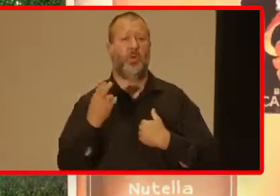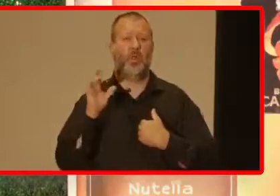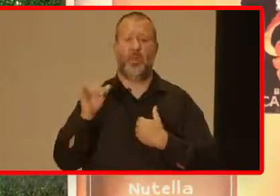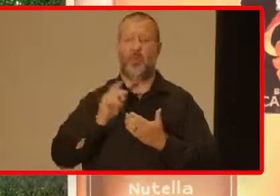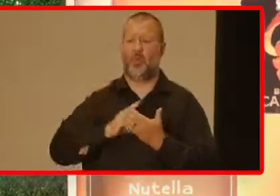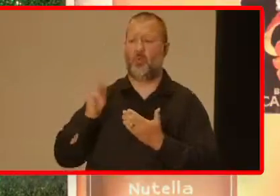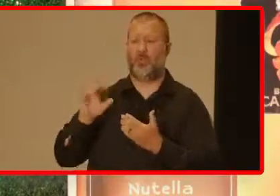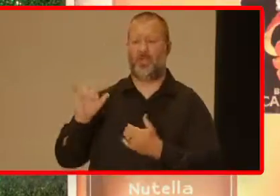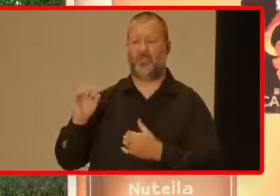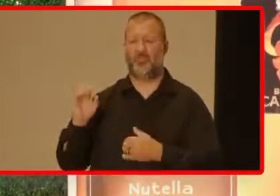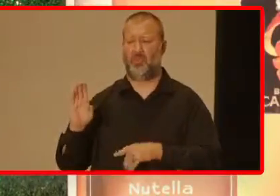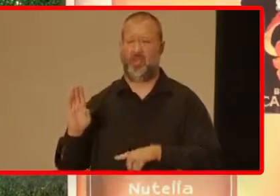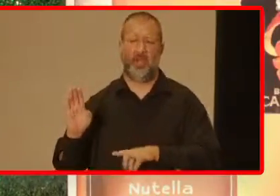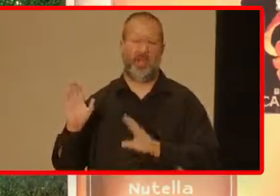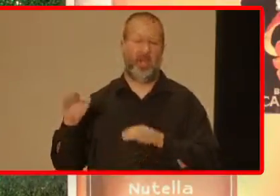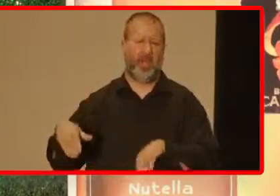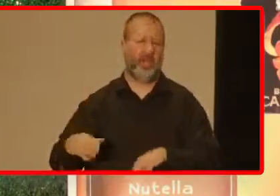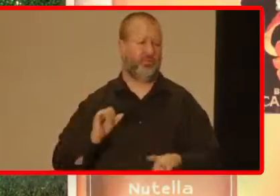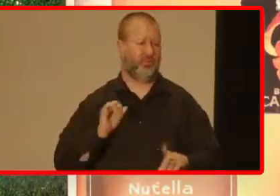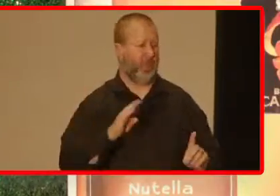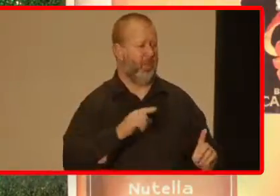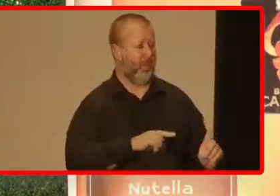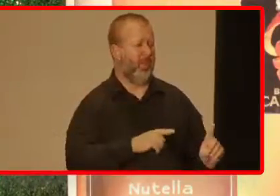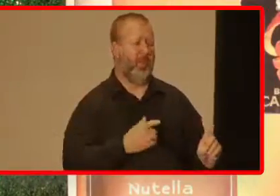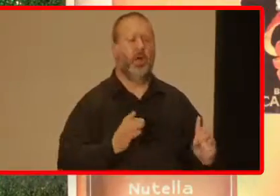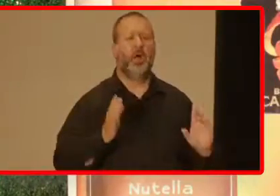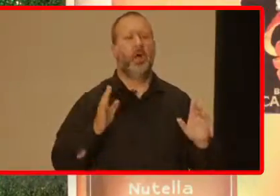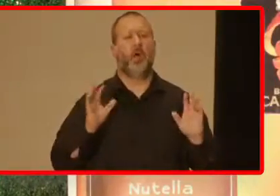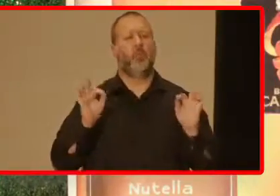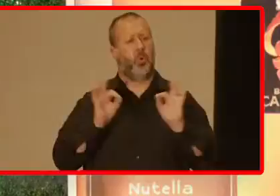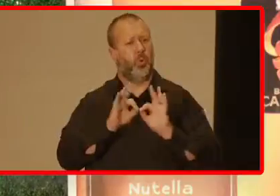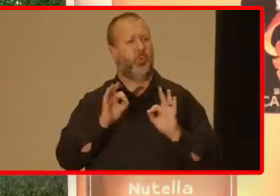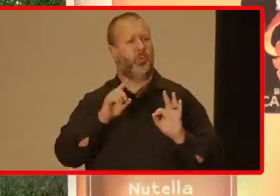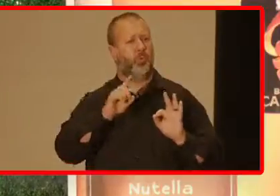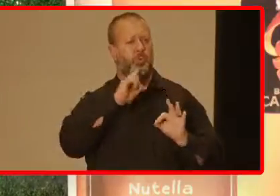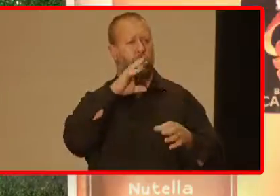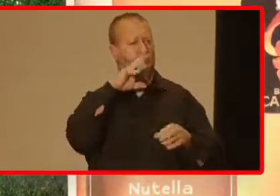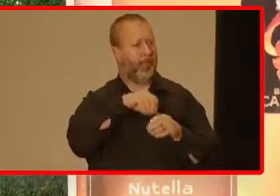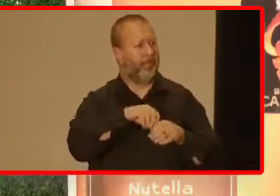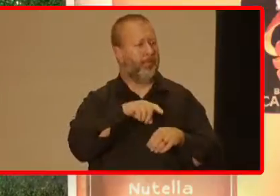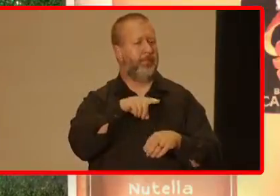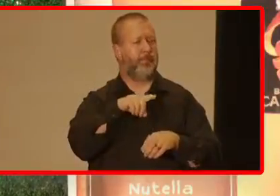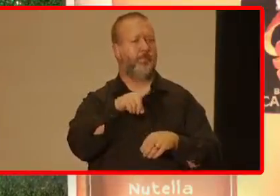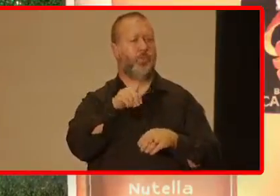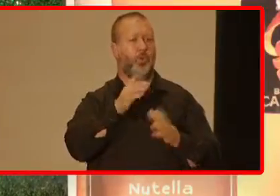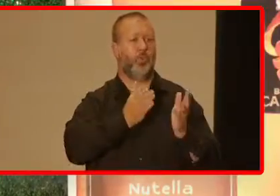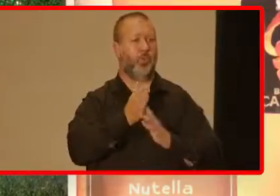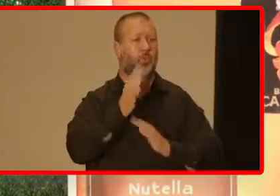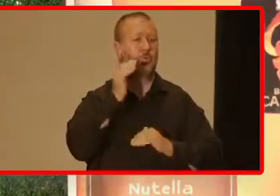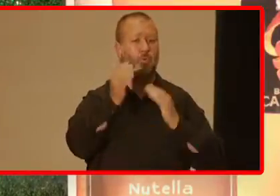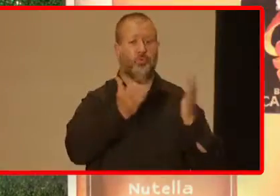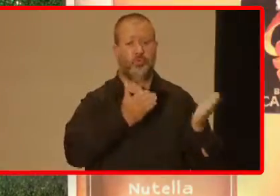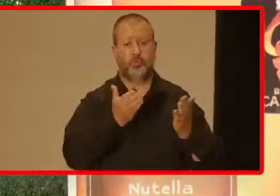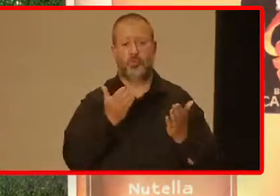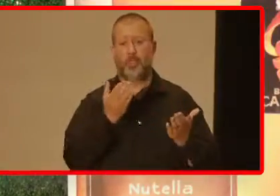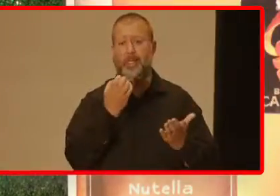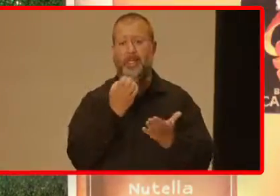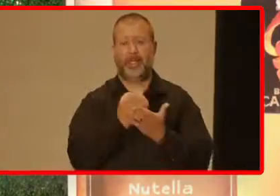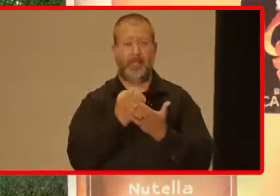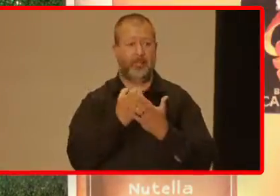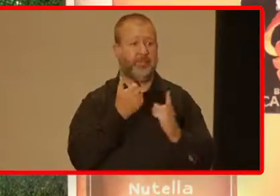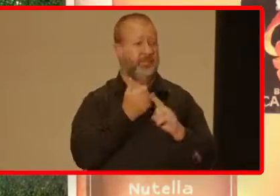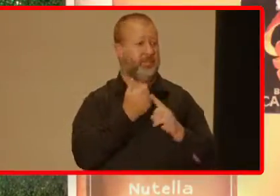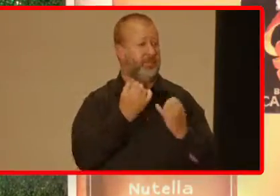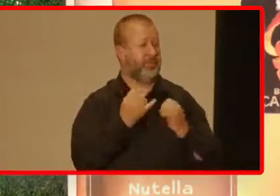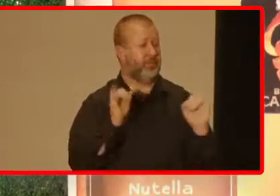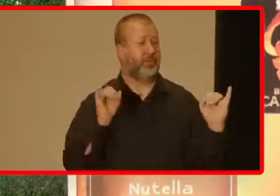program's job, that's this program's job. So whether you enter the department's door through adult services, economic self-sufficiency,